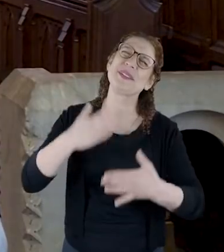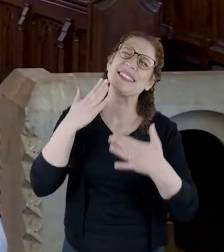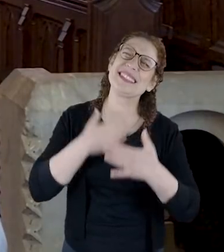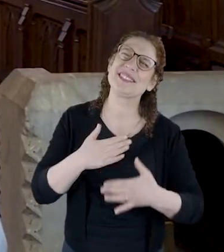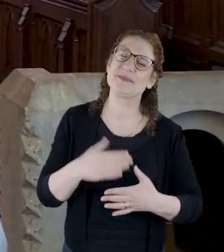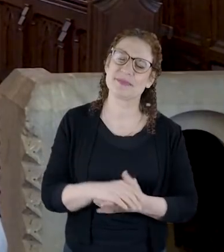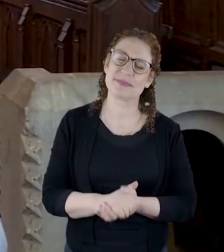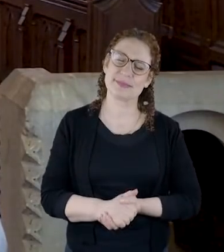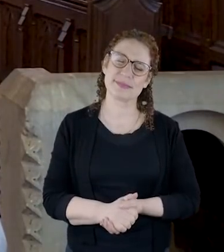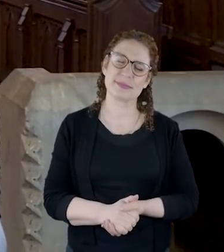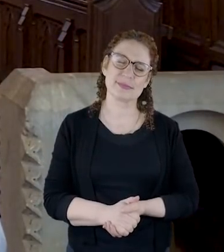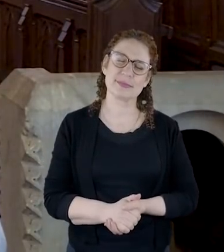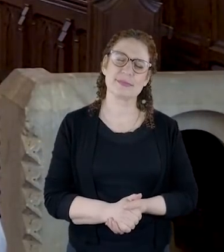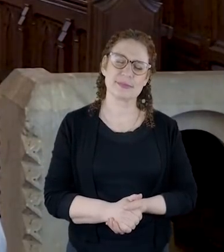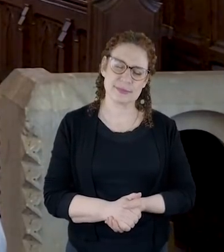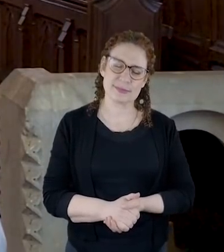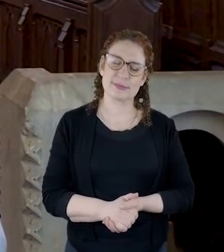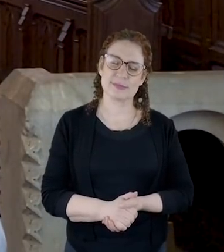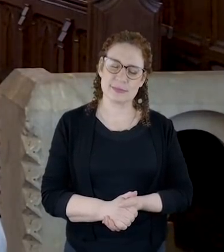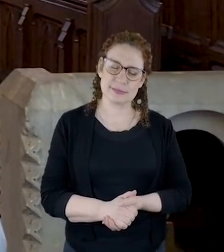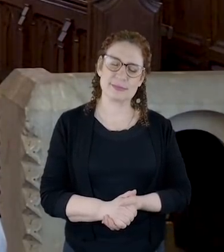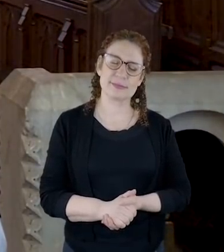mercy.